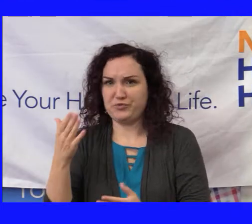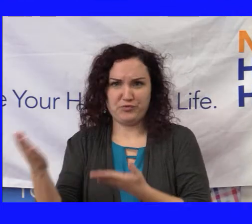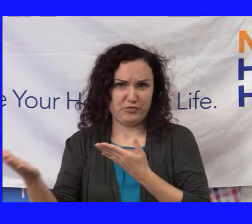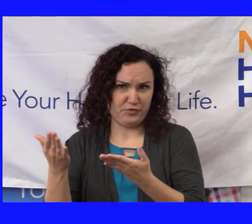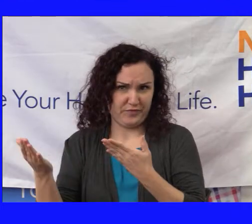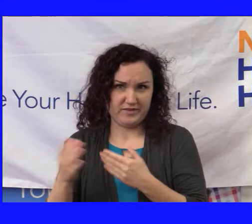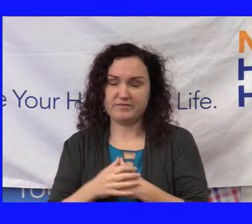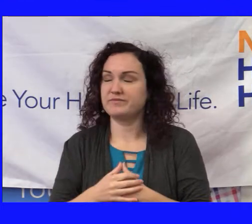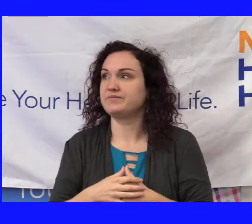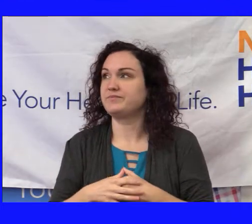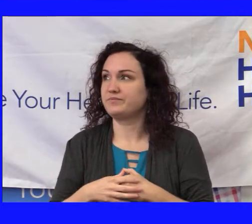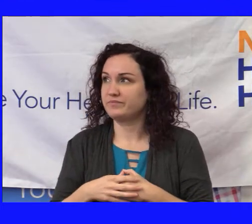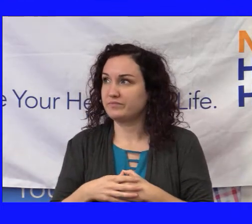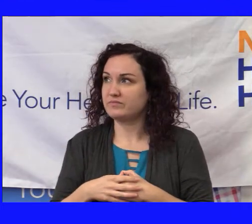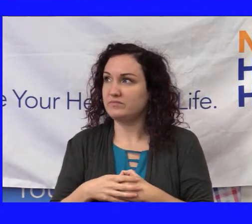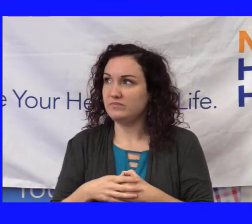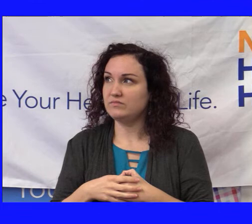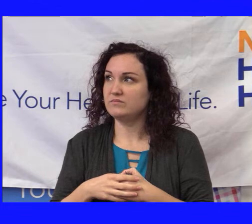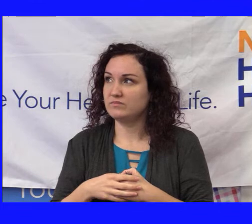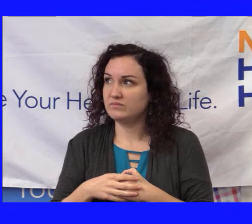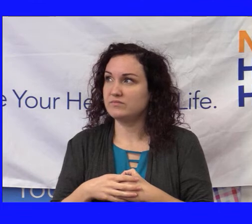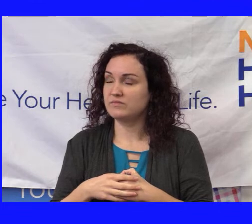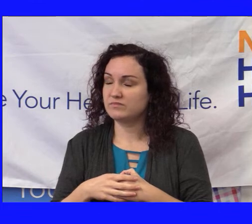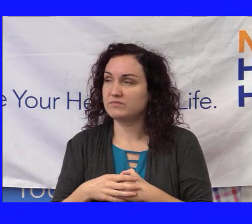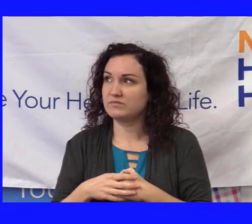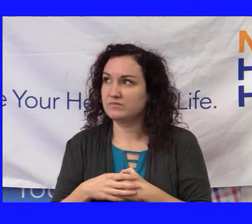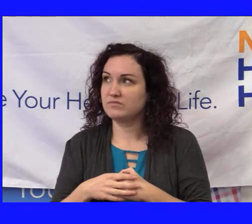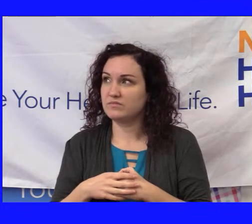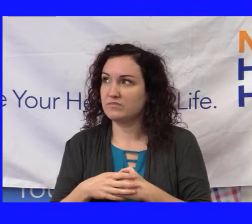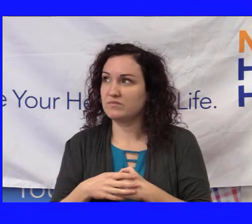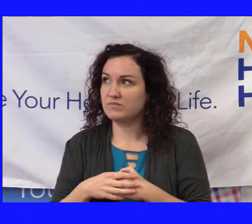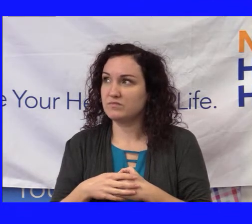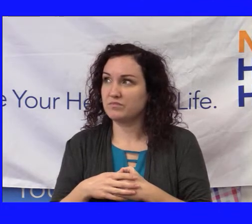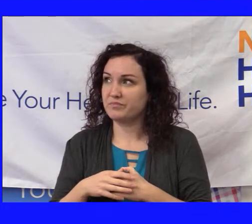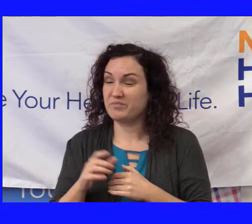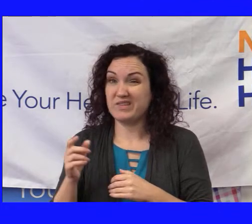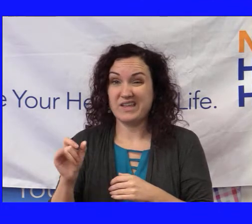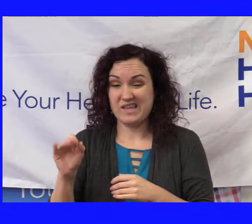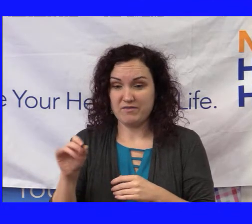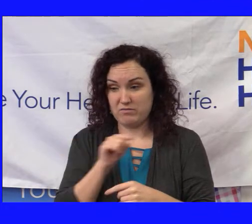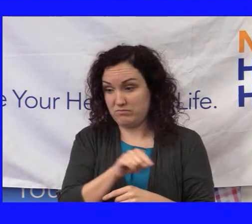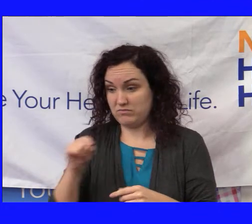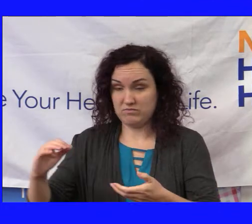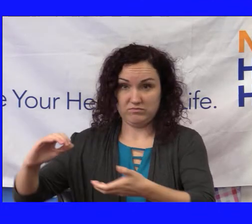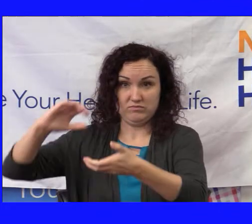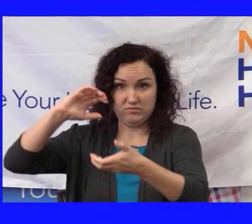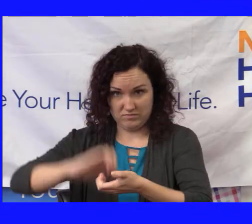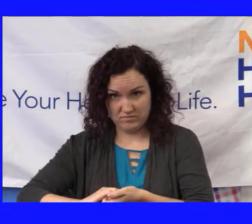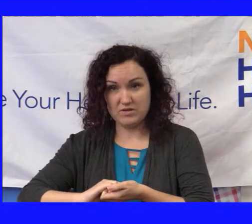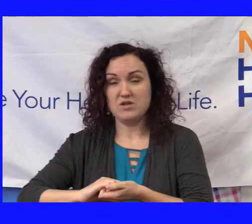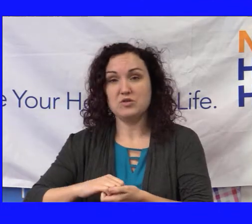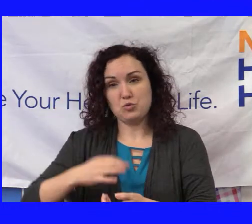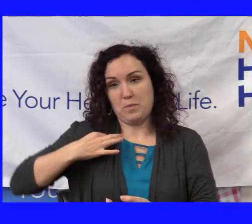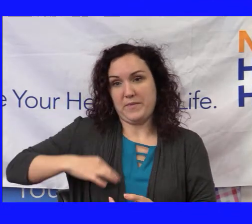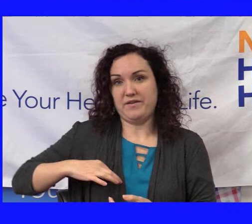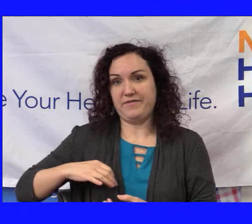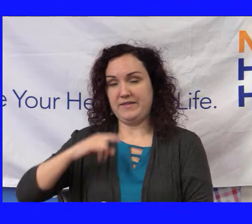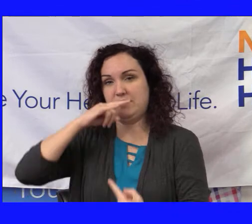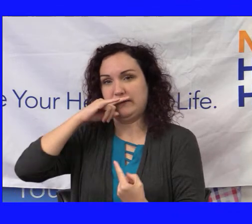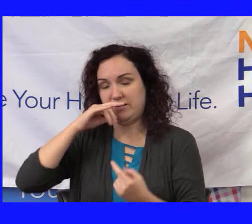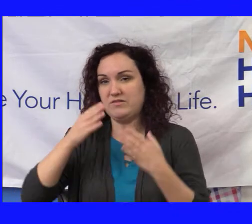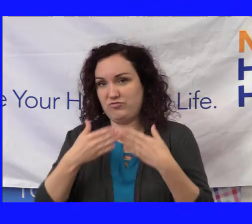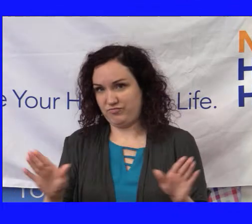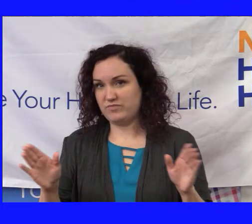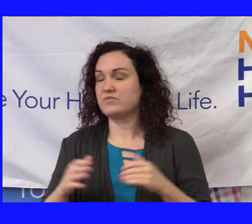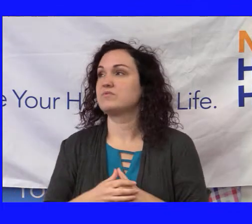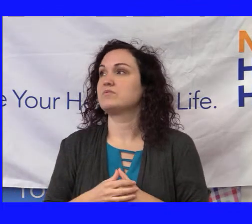necessarily count in what I'm describing, but in fact are part of what the health of the child. It's in the facilities